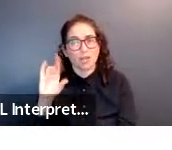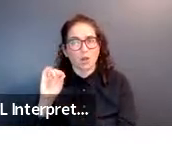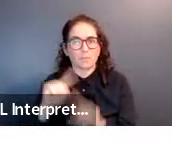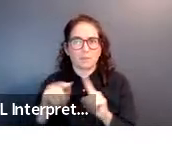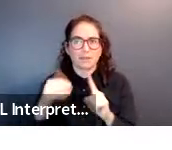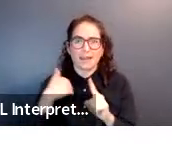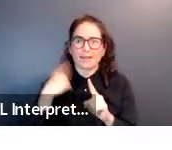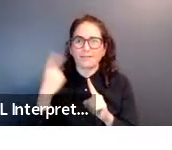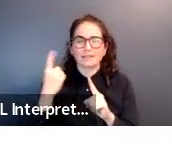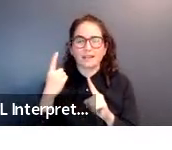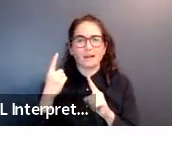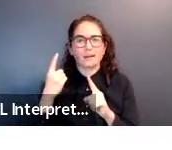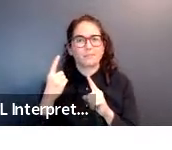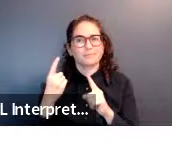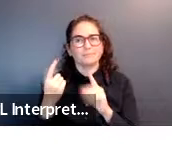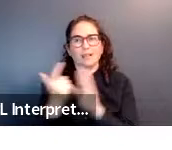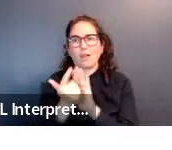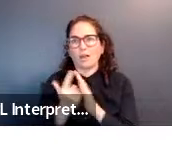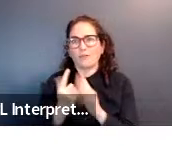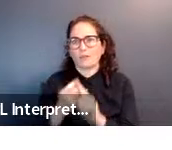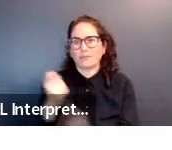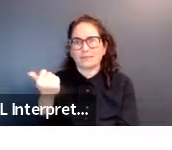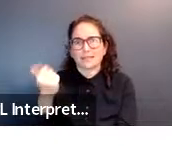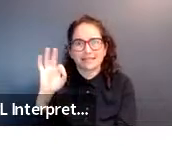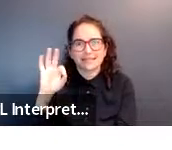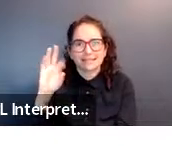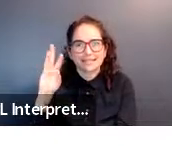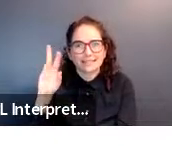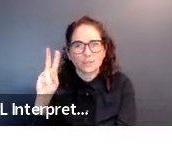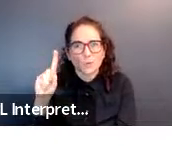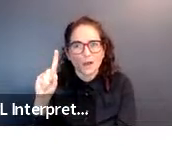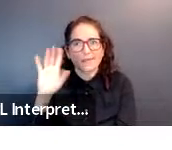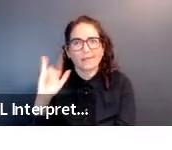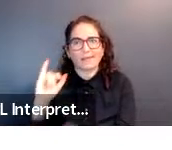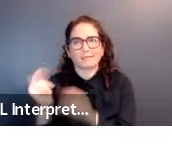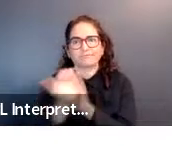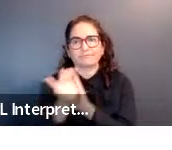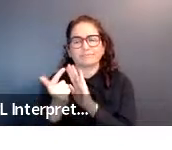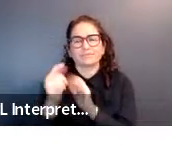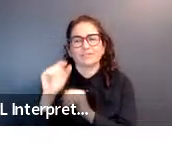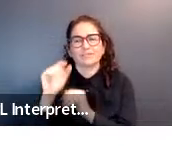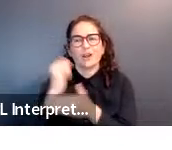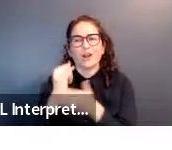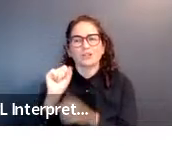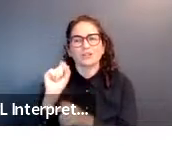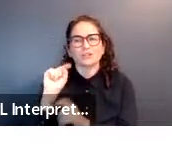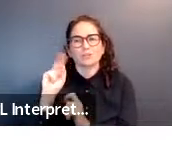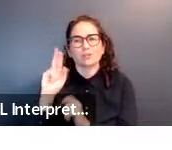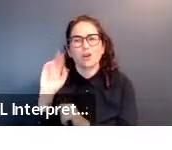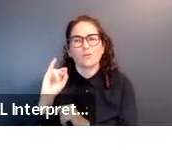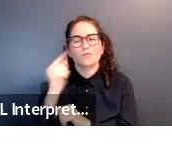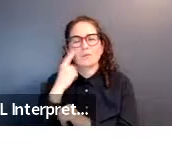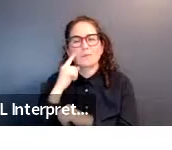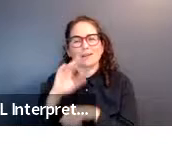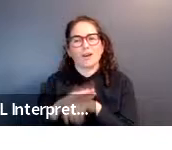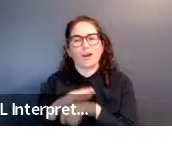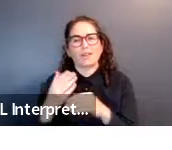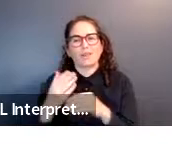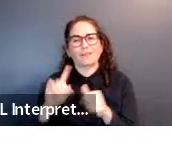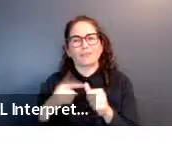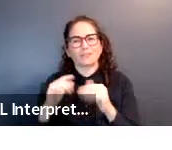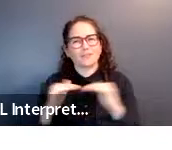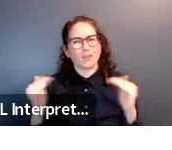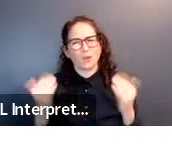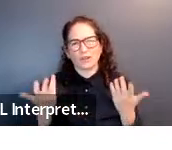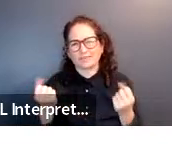in our zoning from 1961 that prohibits an art studio from locating on a ground floor. And so in so many